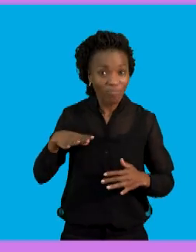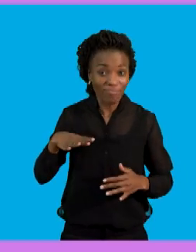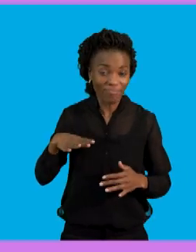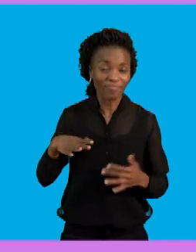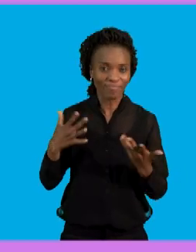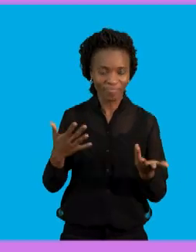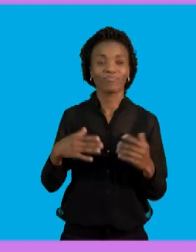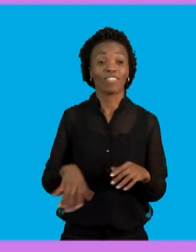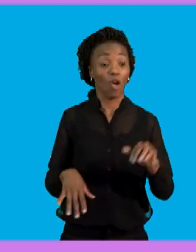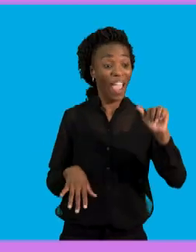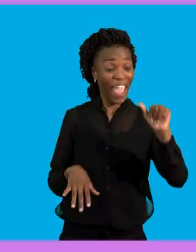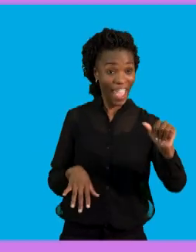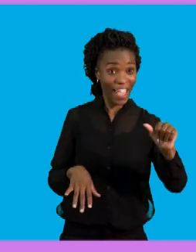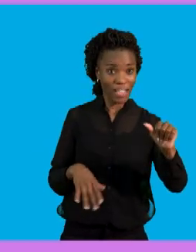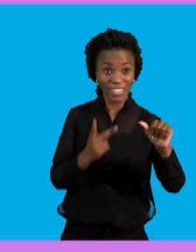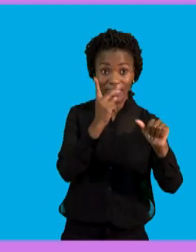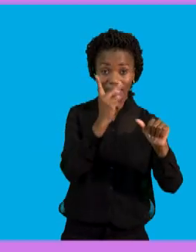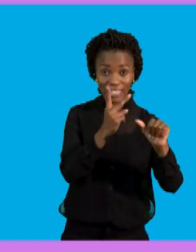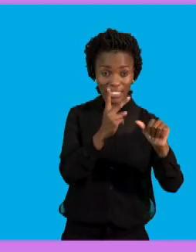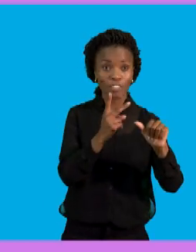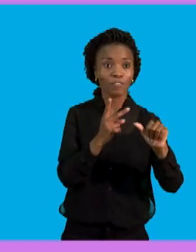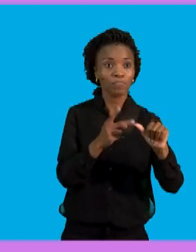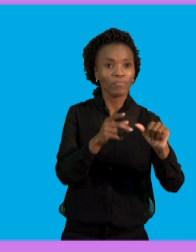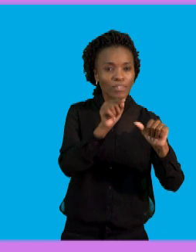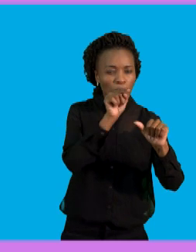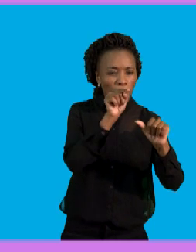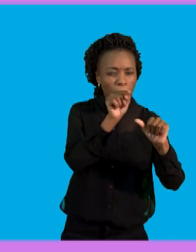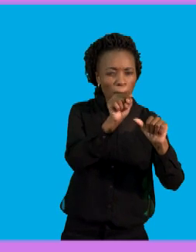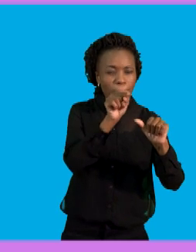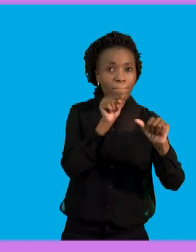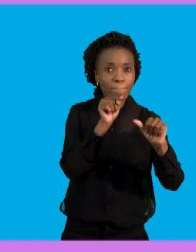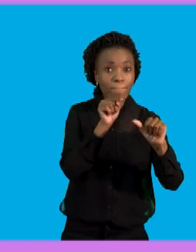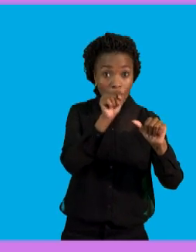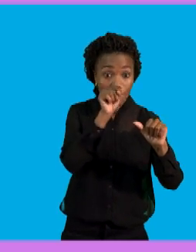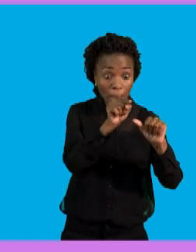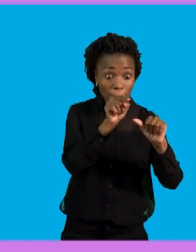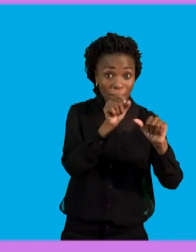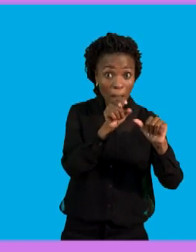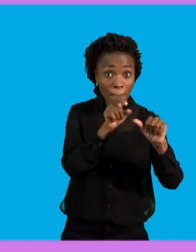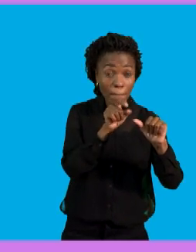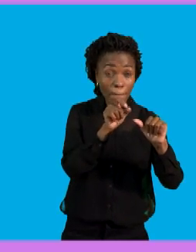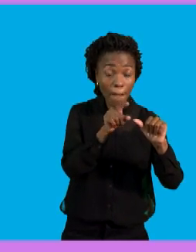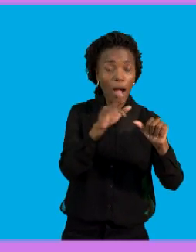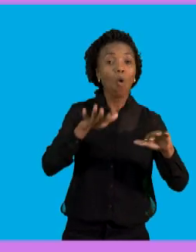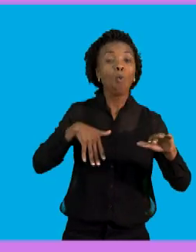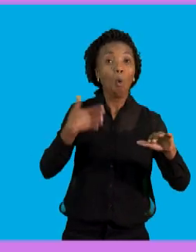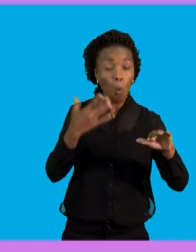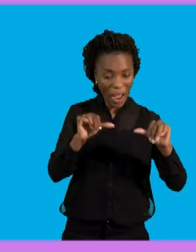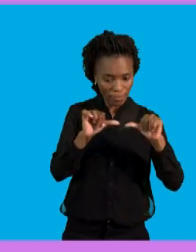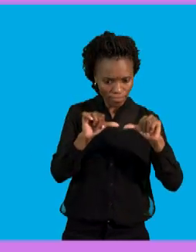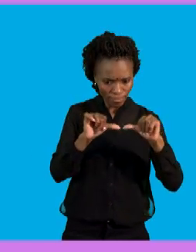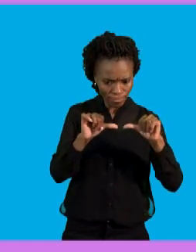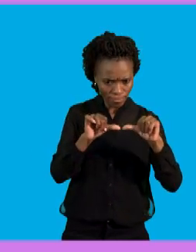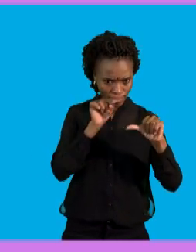Now, having your ruler and your pencil, looking at point A, we have this circle here. So when you want